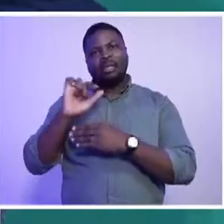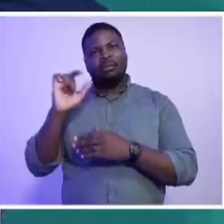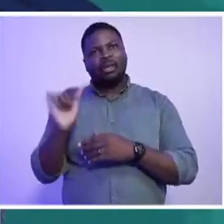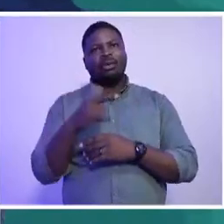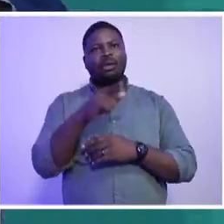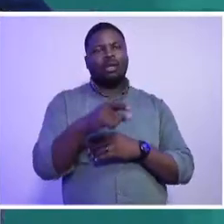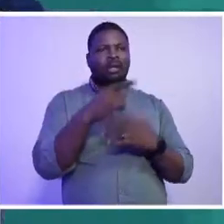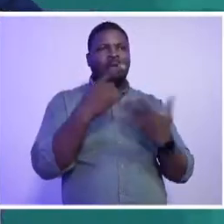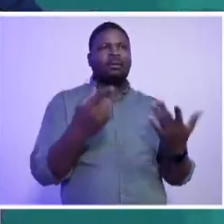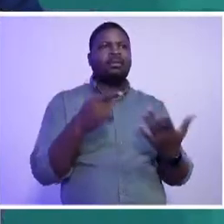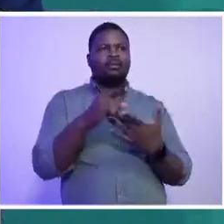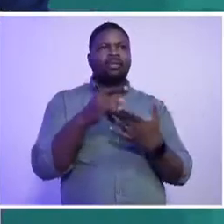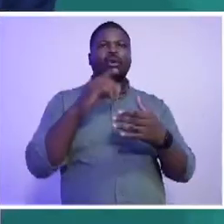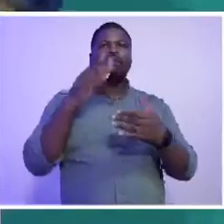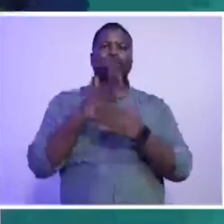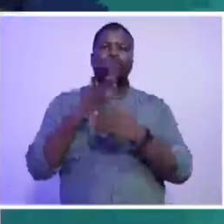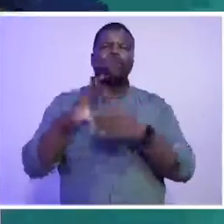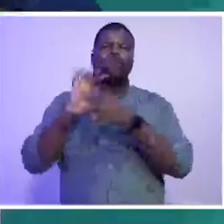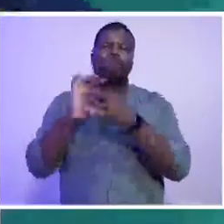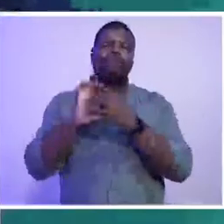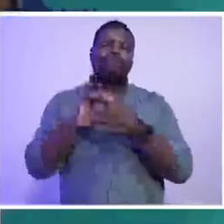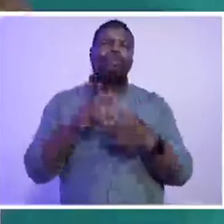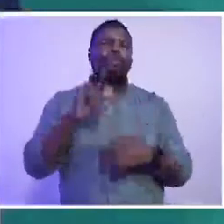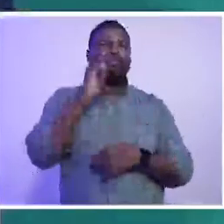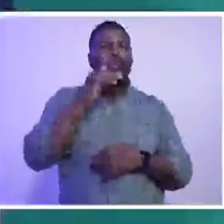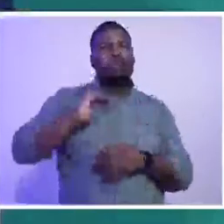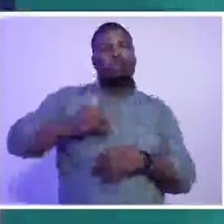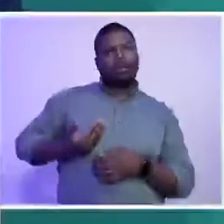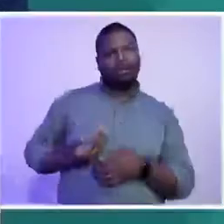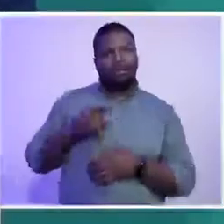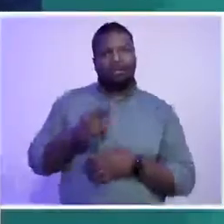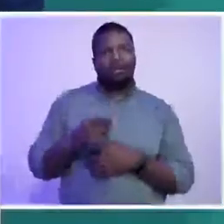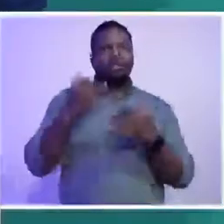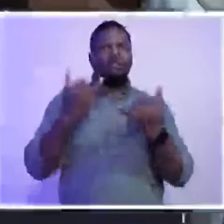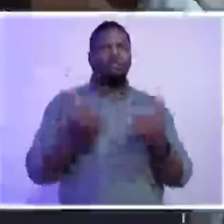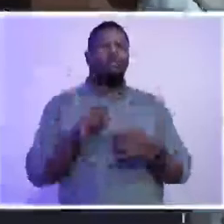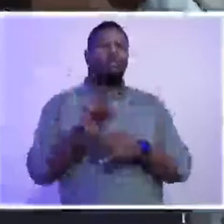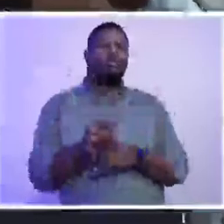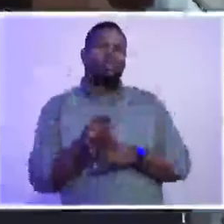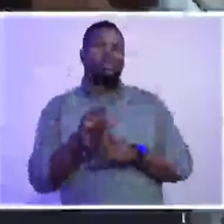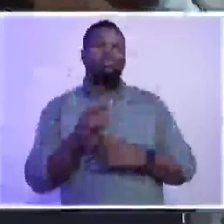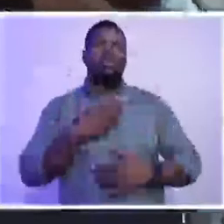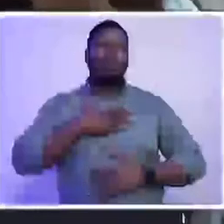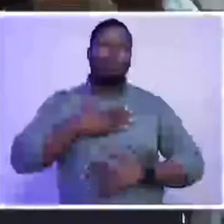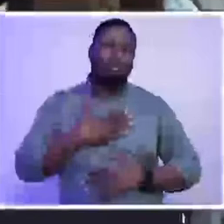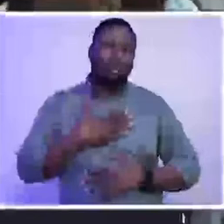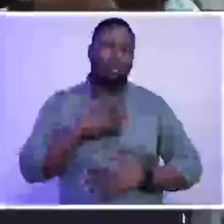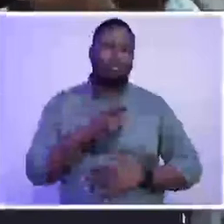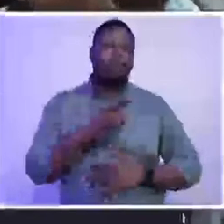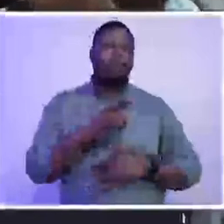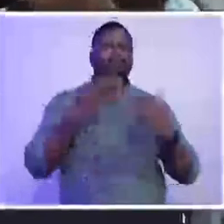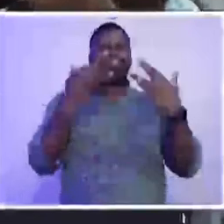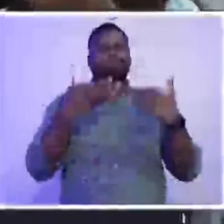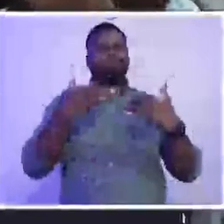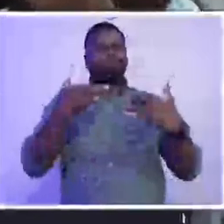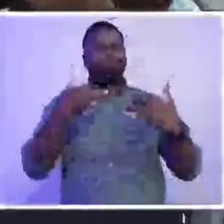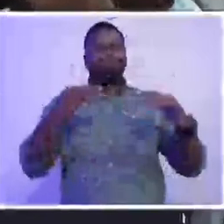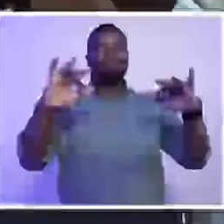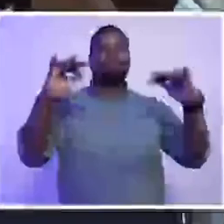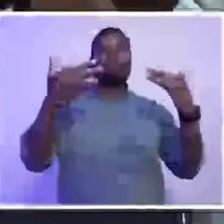easy. So ladies and gentlemen, it gives me great pleasure, really, to stand in front of you this